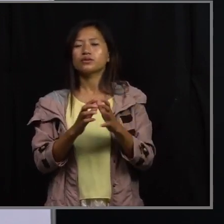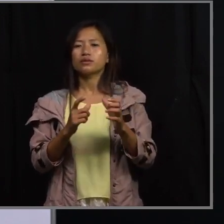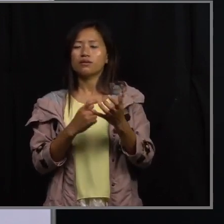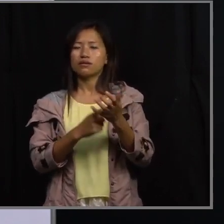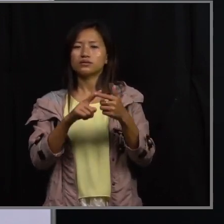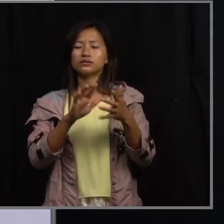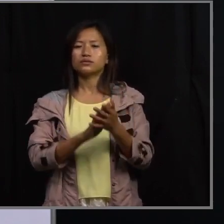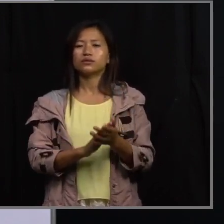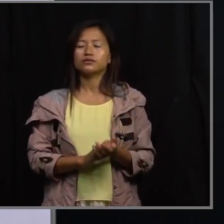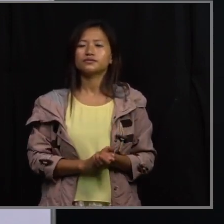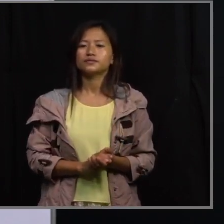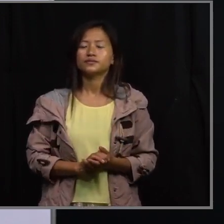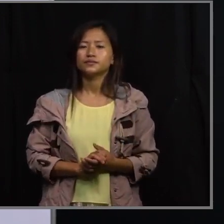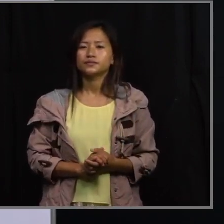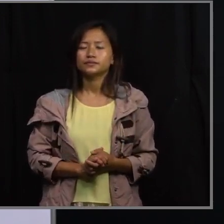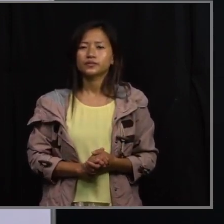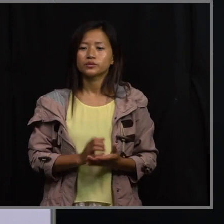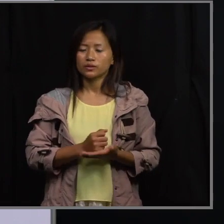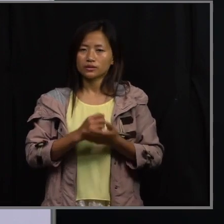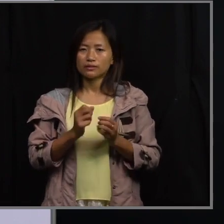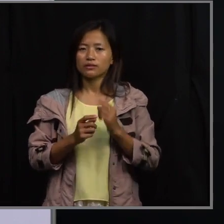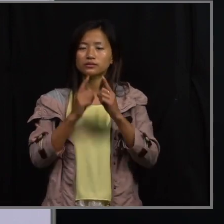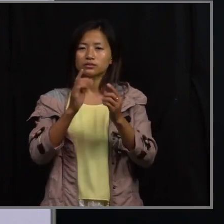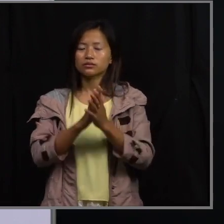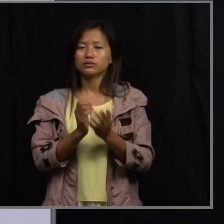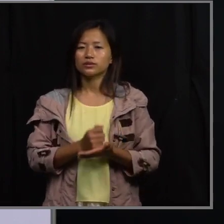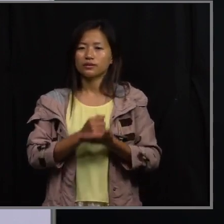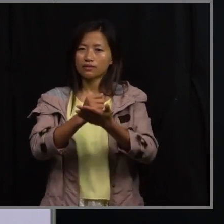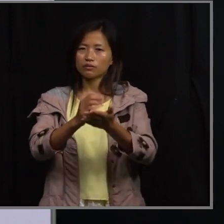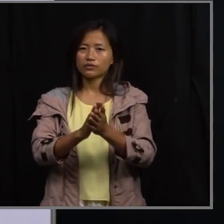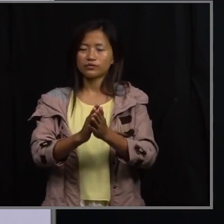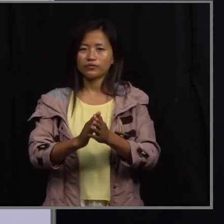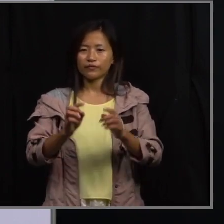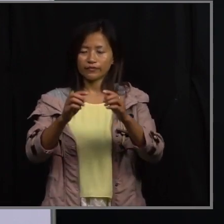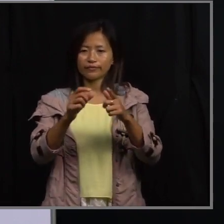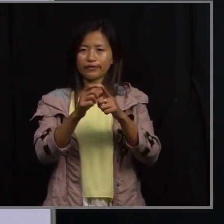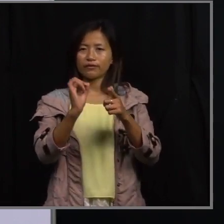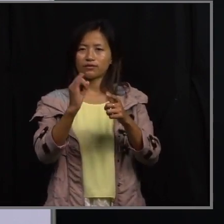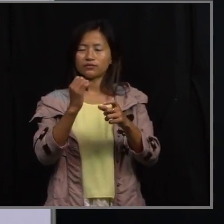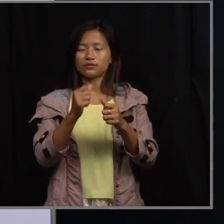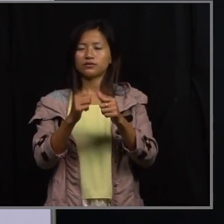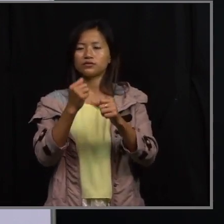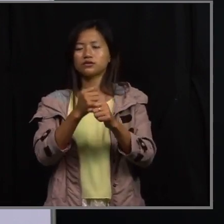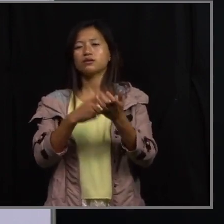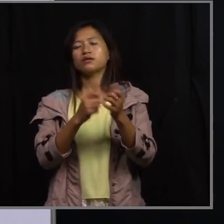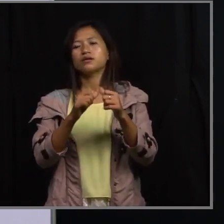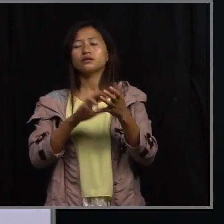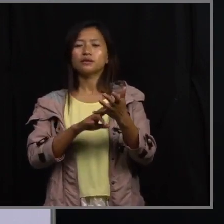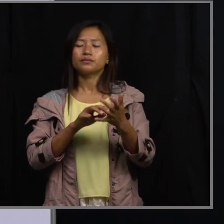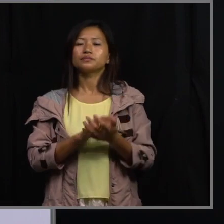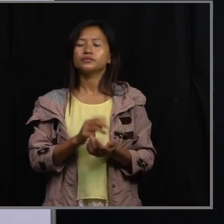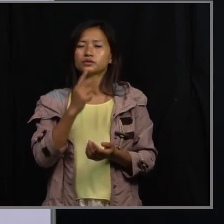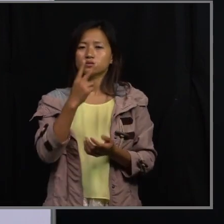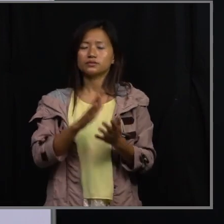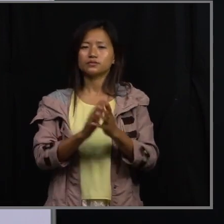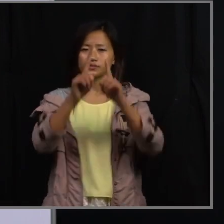Okay, so let me explain with the help of diagram. Say I'm assuming two bodies, say body A and body